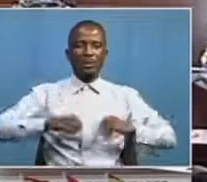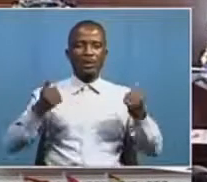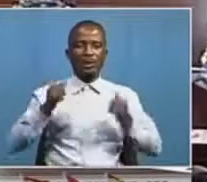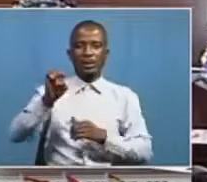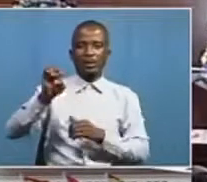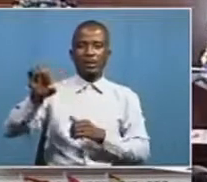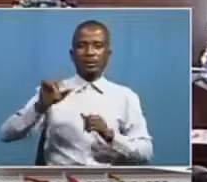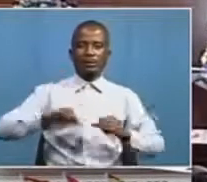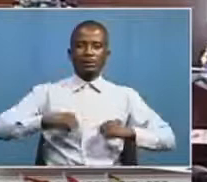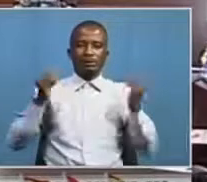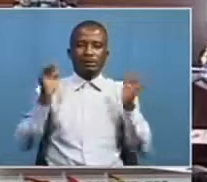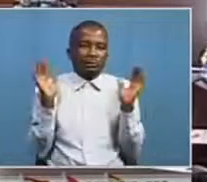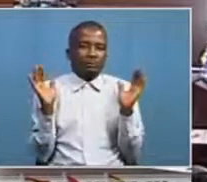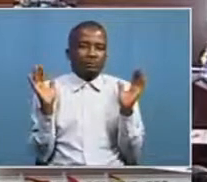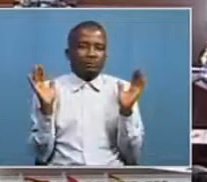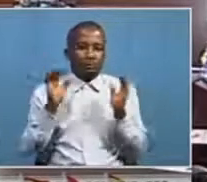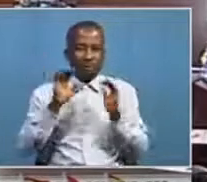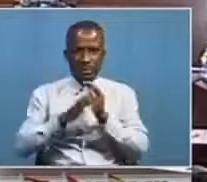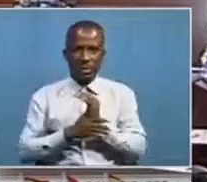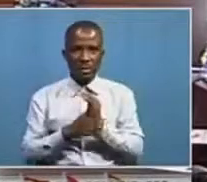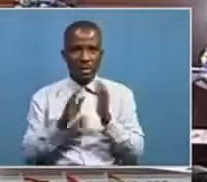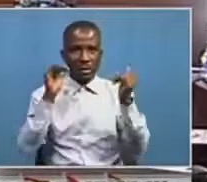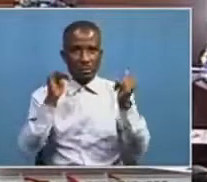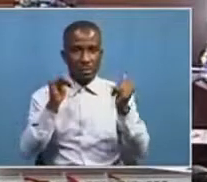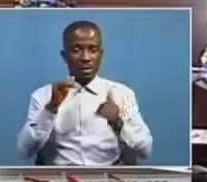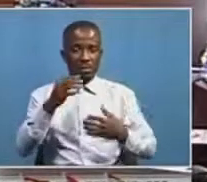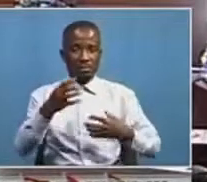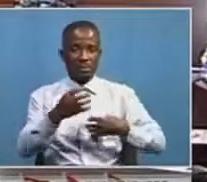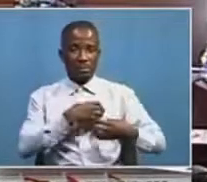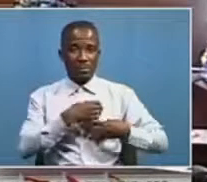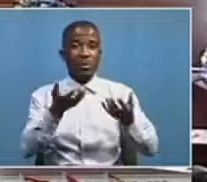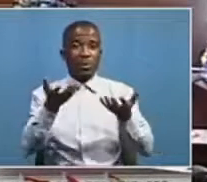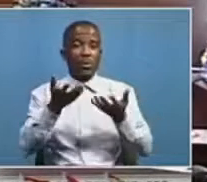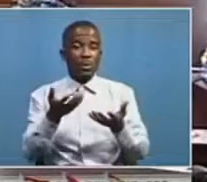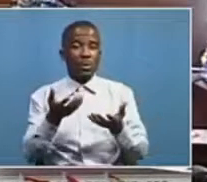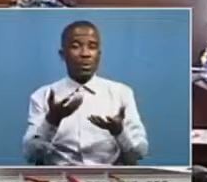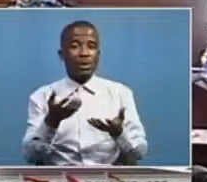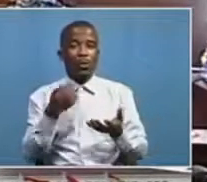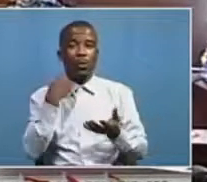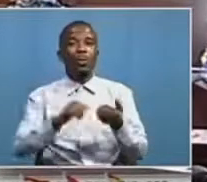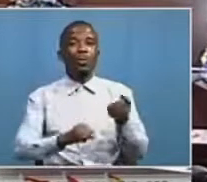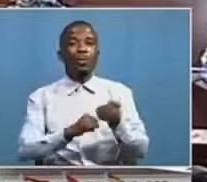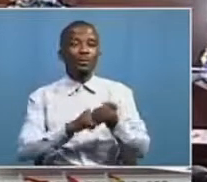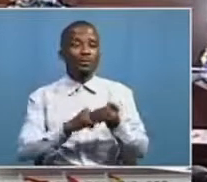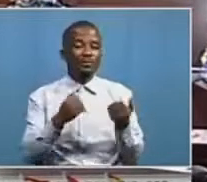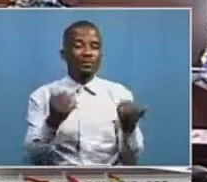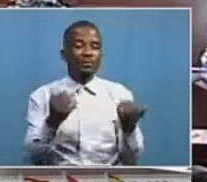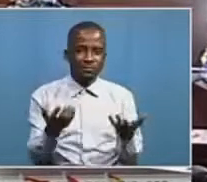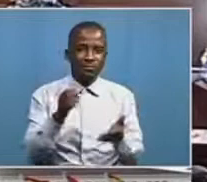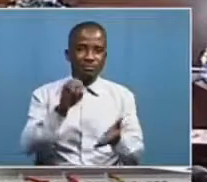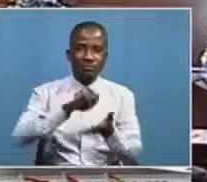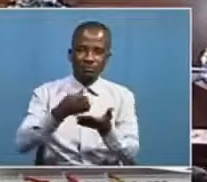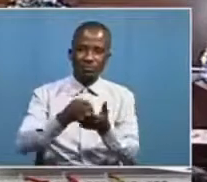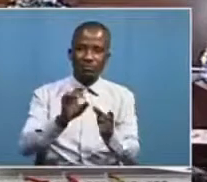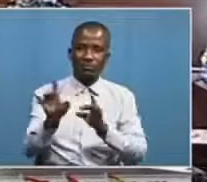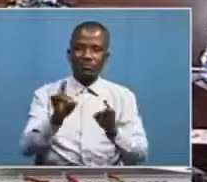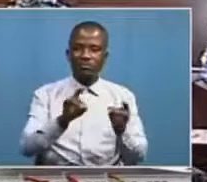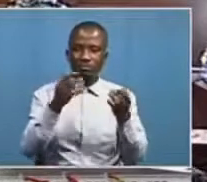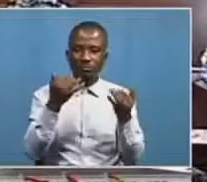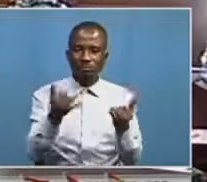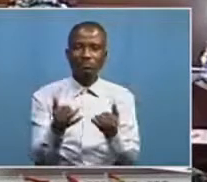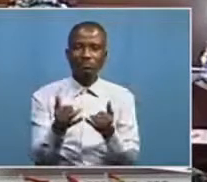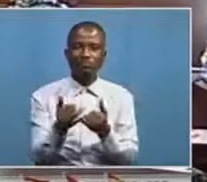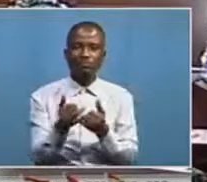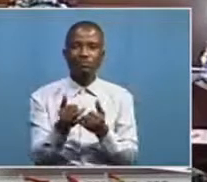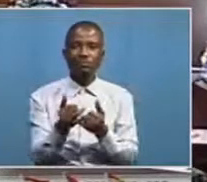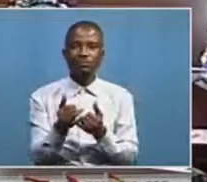denied, one expected the petitioner to adduce credible evidence to prove him. However, the only evidence adduced on this issue was the tendering of